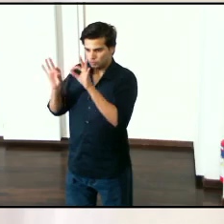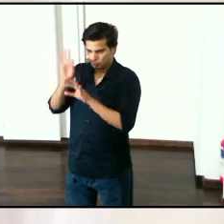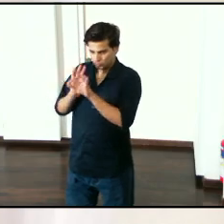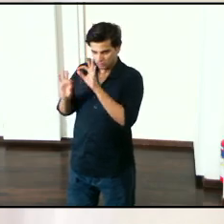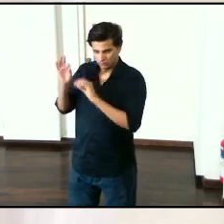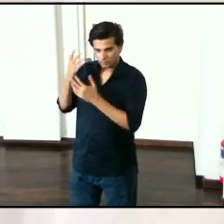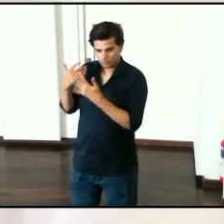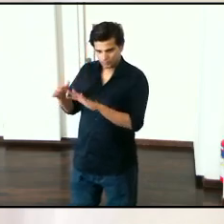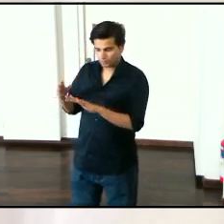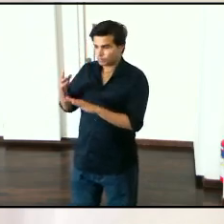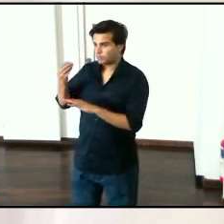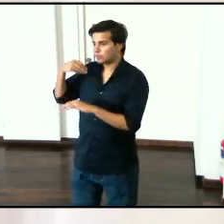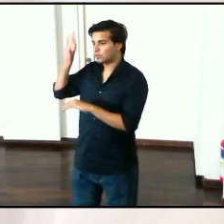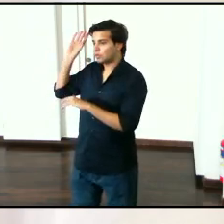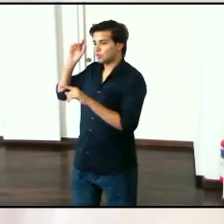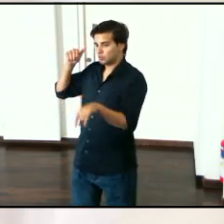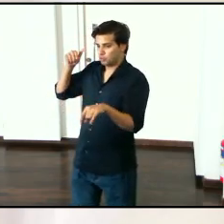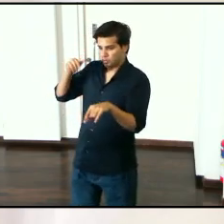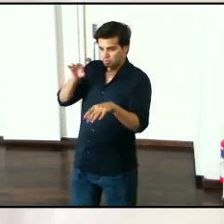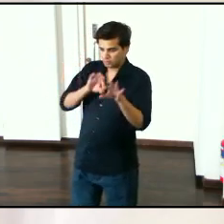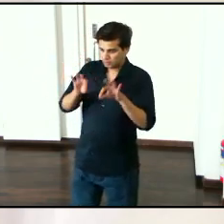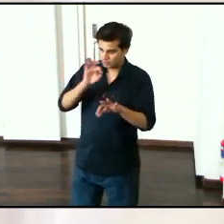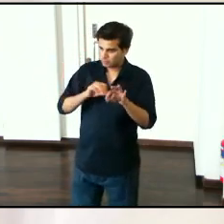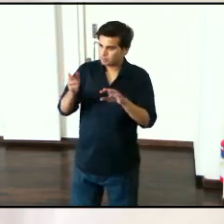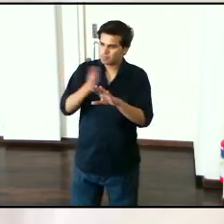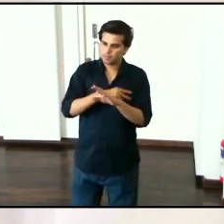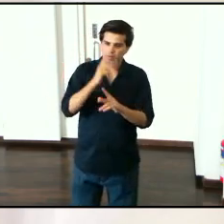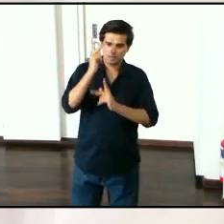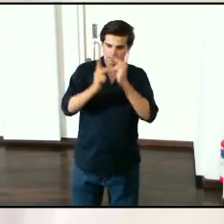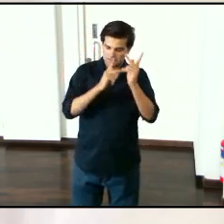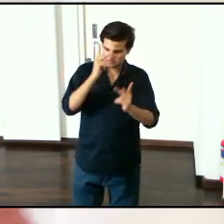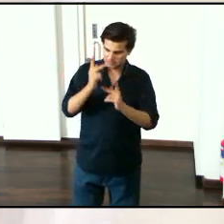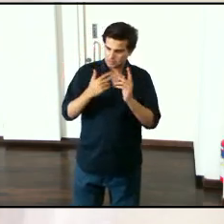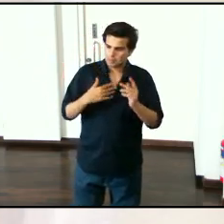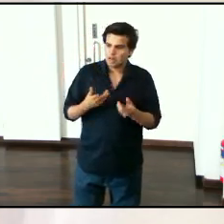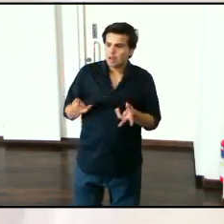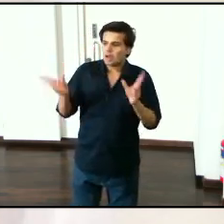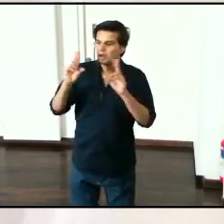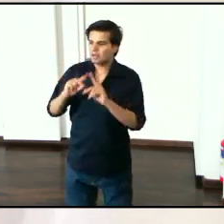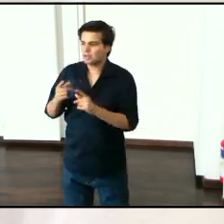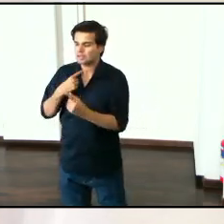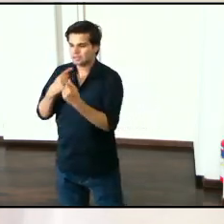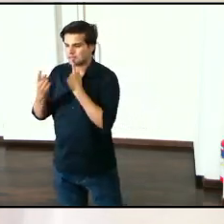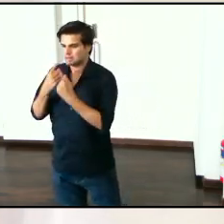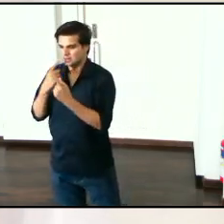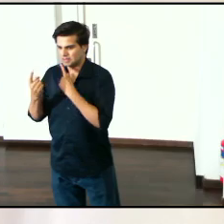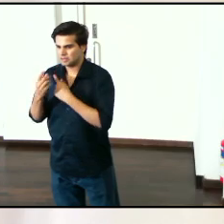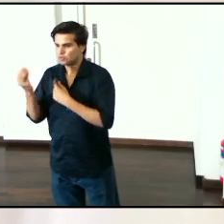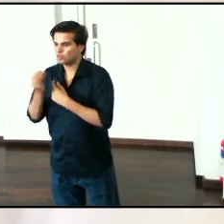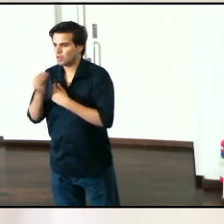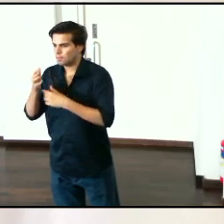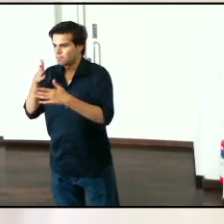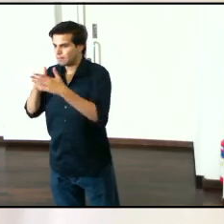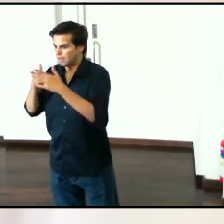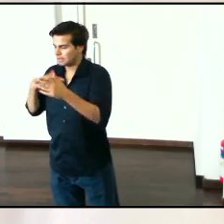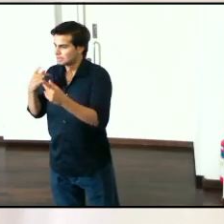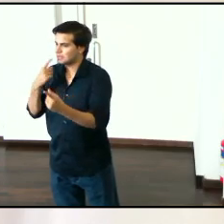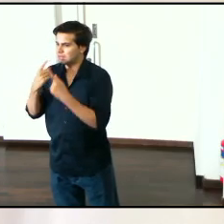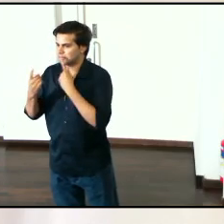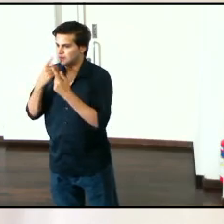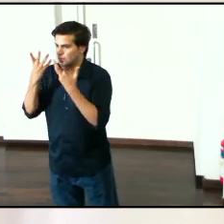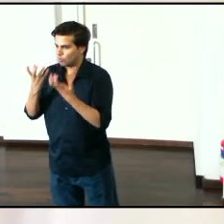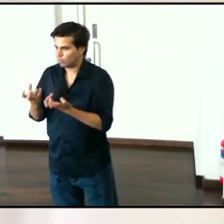some from today's collection, which some of you have already seen, but I just wanted to speak to some of the issues that have come up, for me at